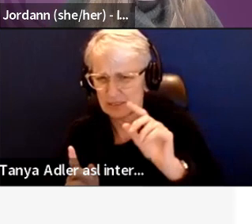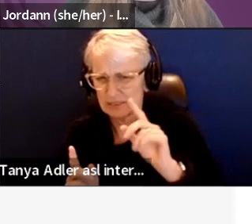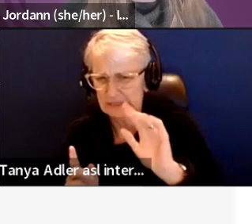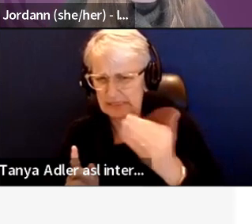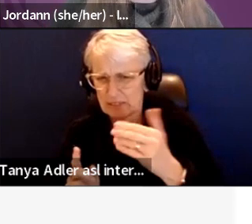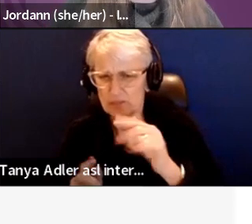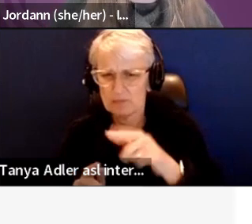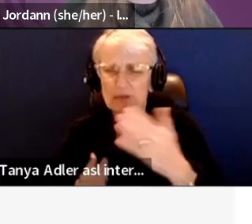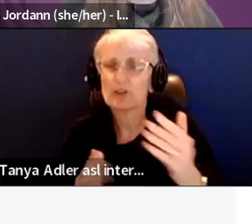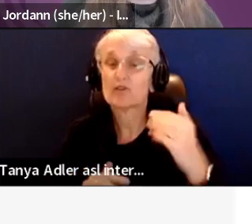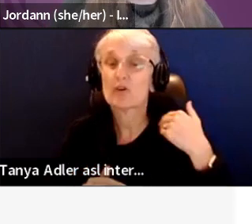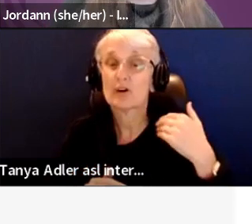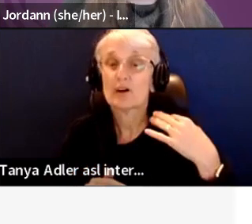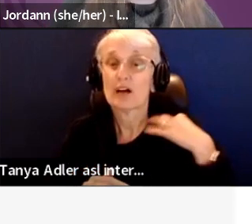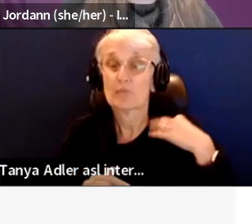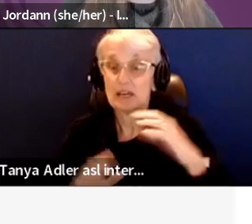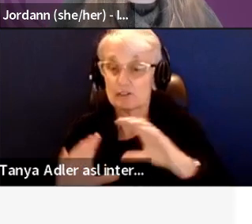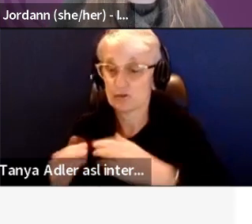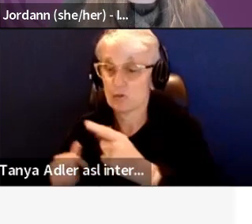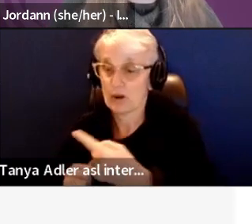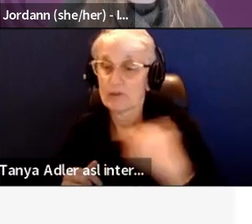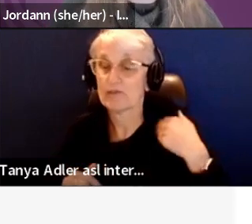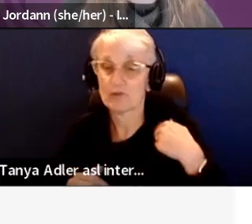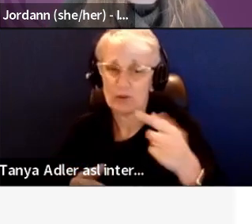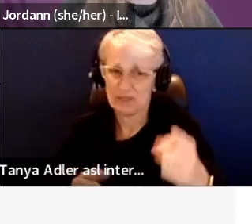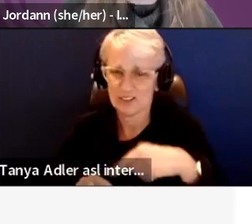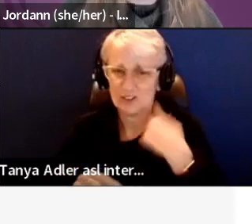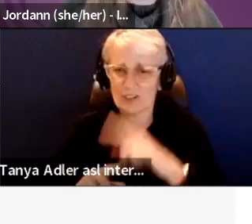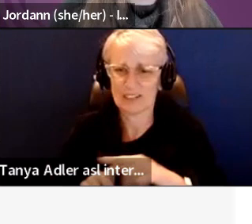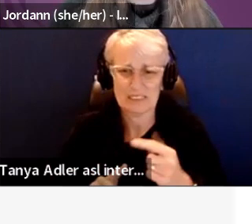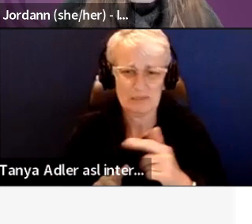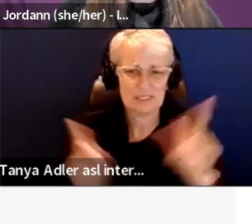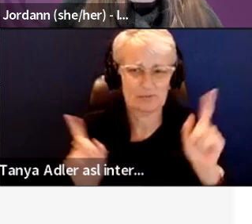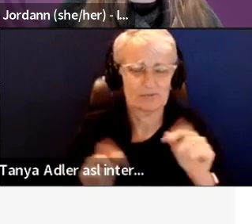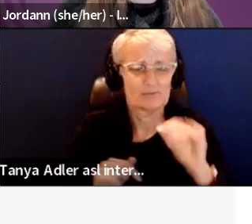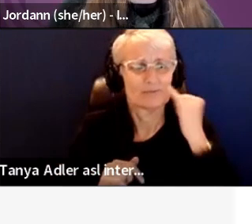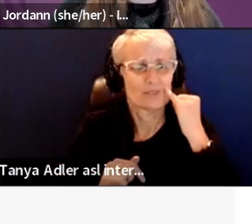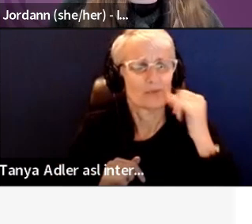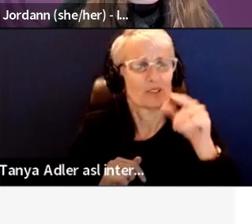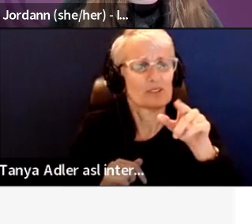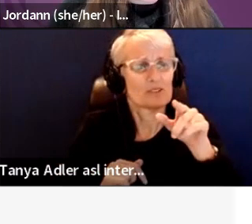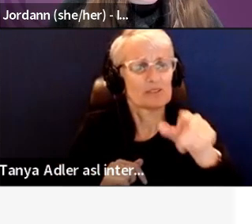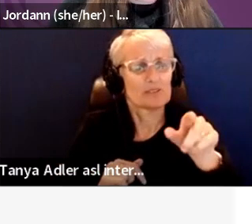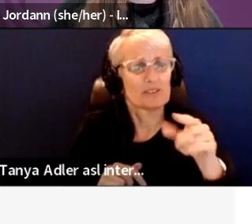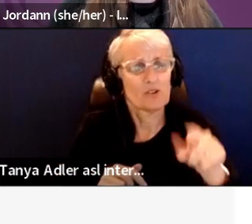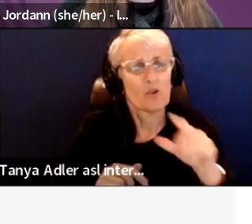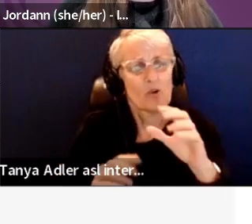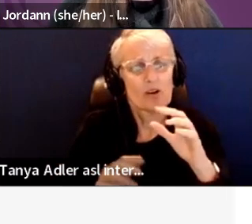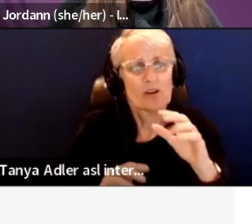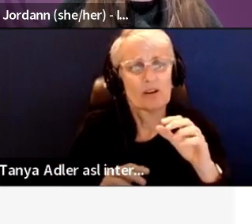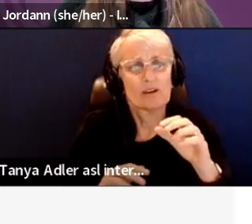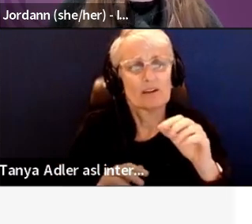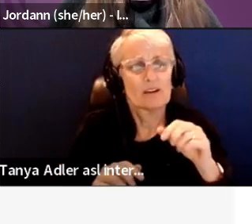you have applied to cohort 1 before. So for people who are returning applicants, your eligibility criteria